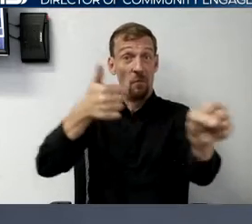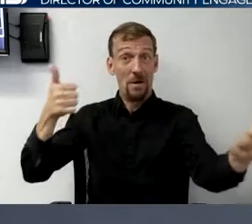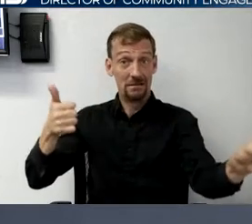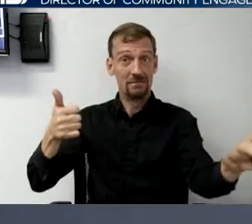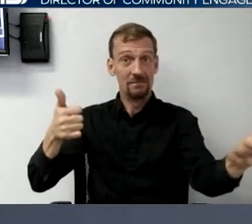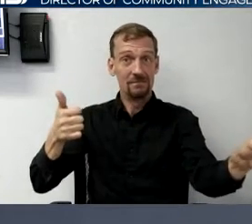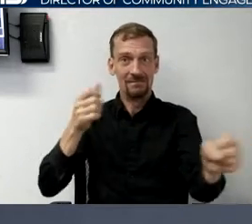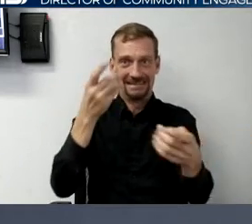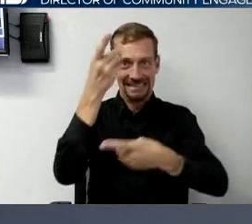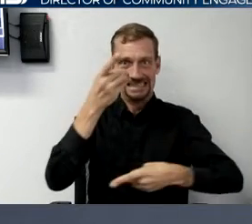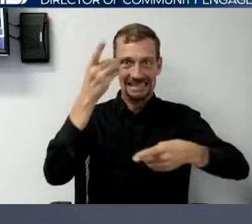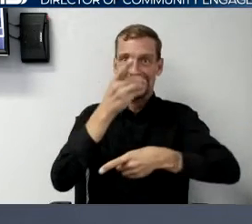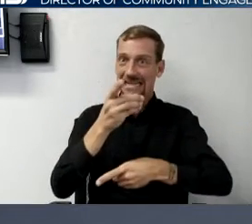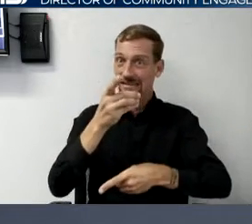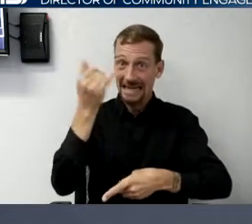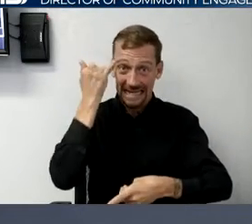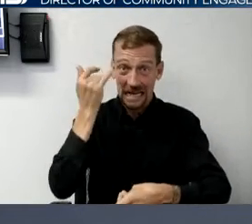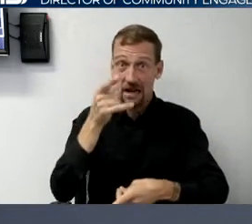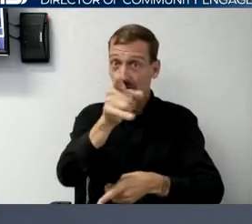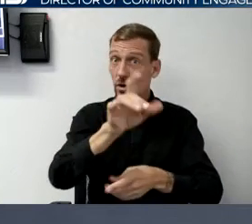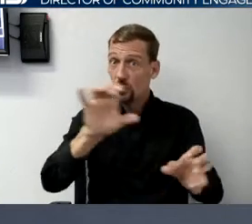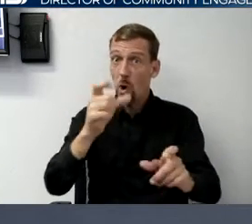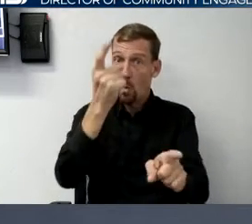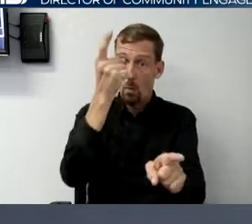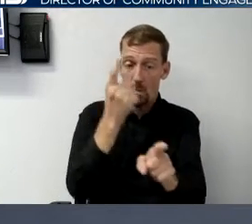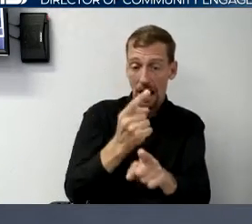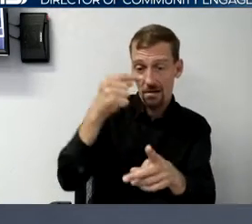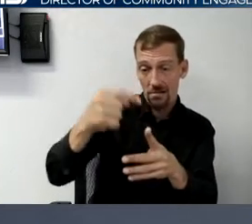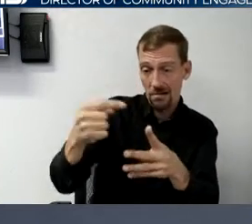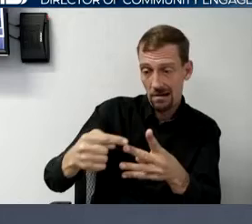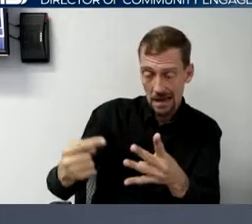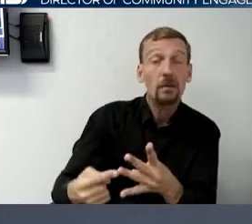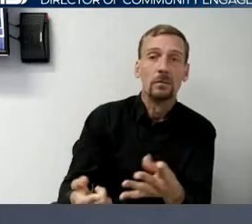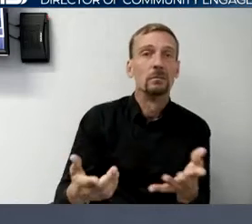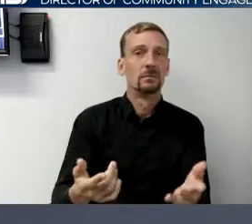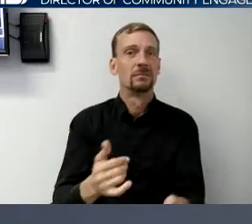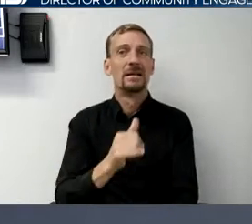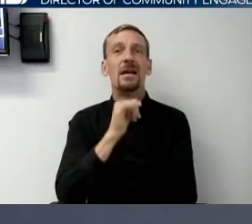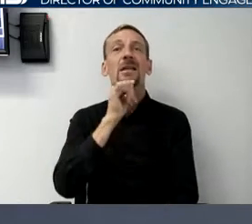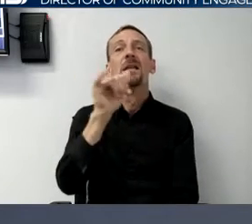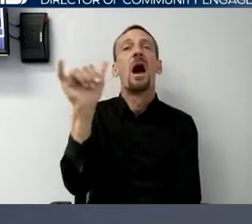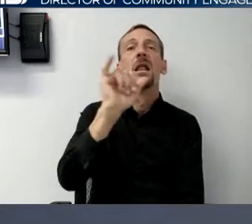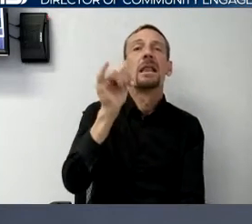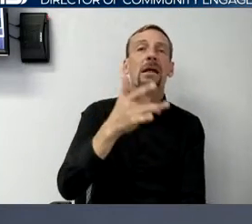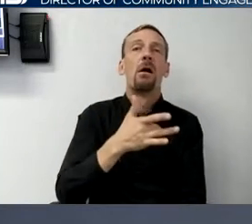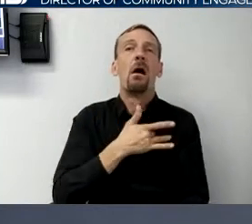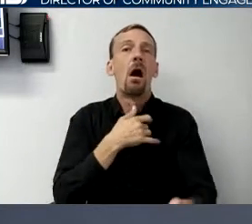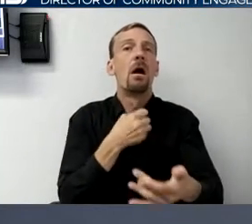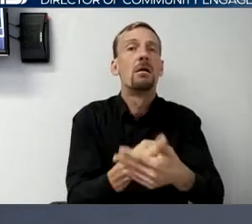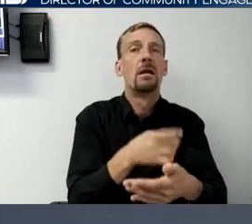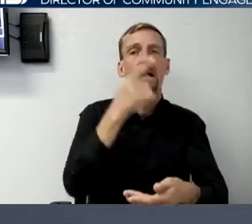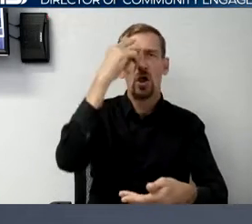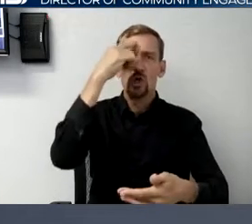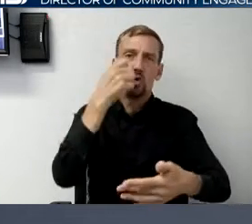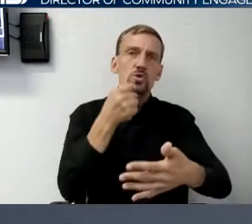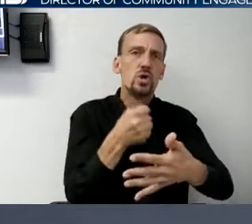or virus. If we do the right things, it's not like a heart attack or a stroke, or if you